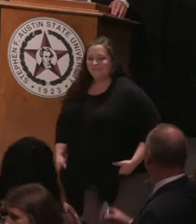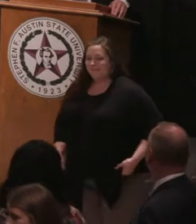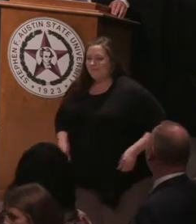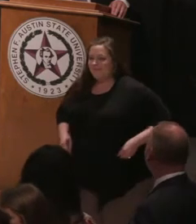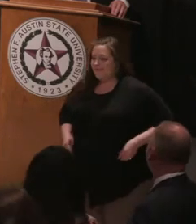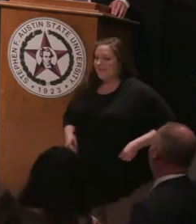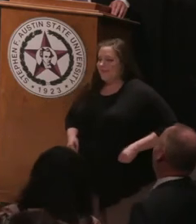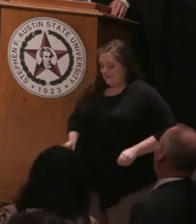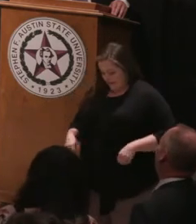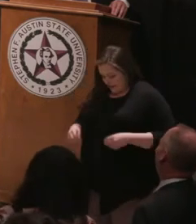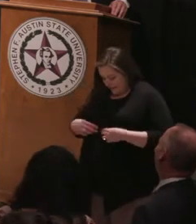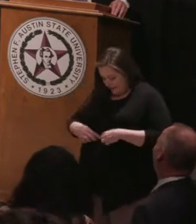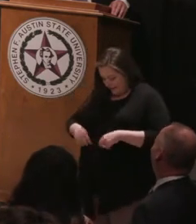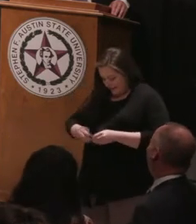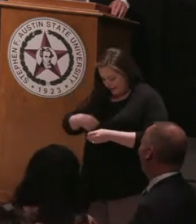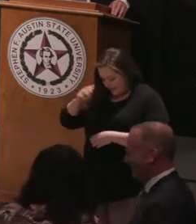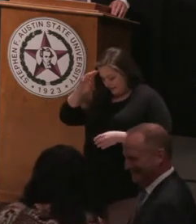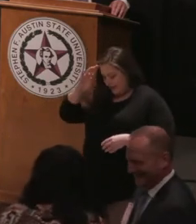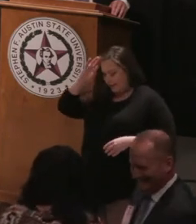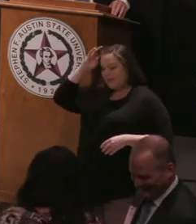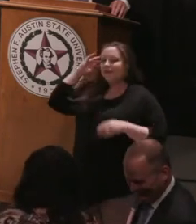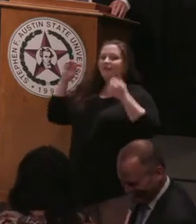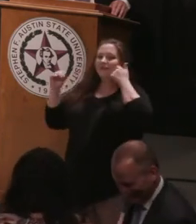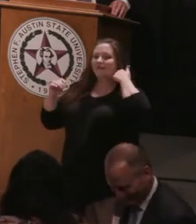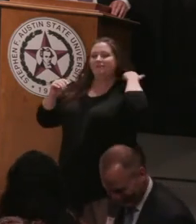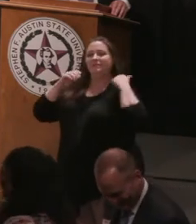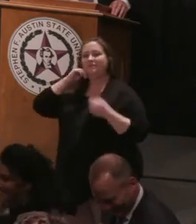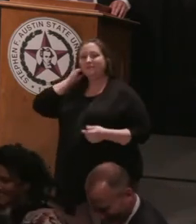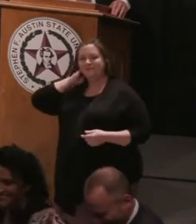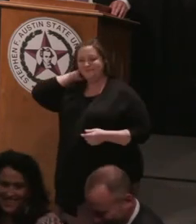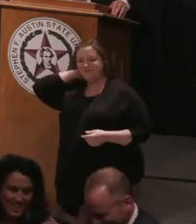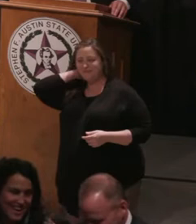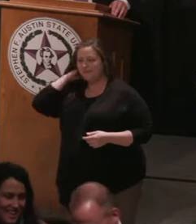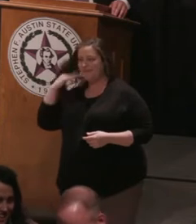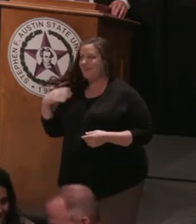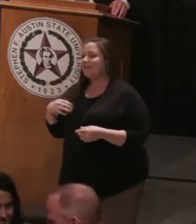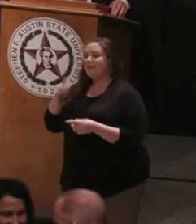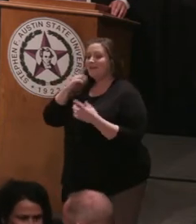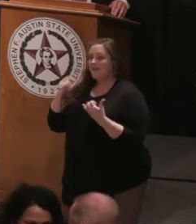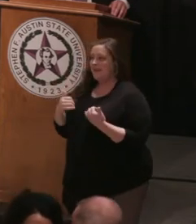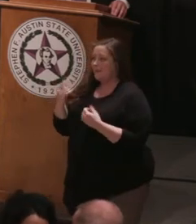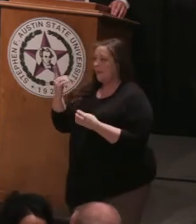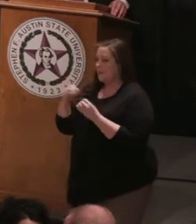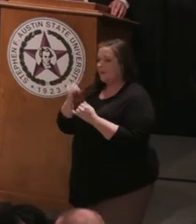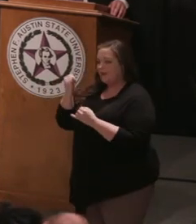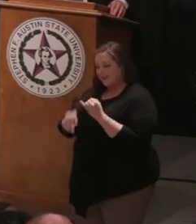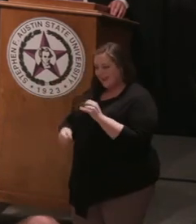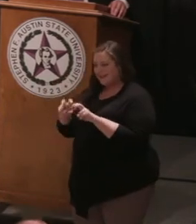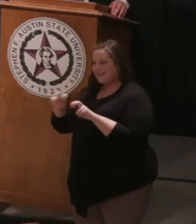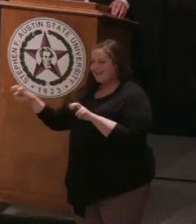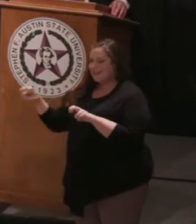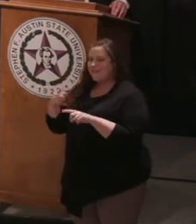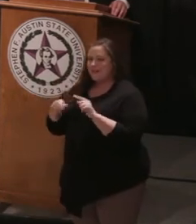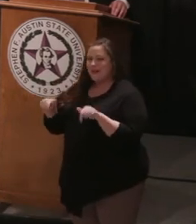Colleyville. Okay. All right. We'll have this conversation later offline. But for right now, we're going to enjoy one more last vignette